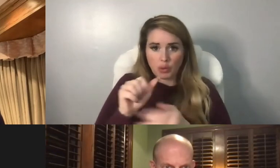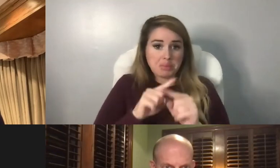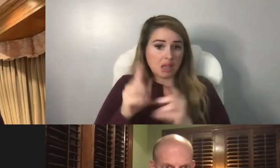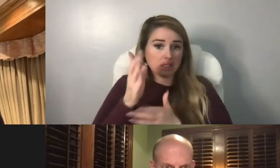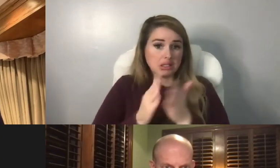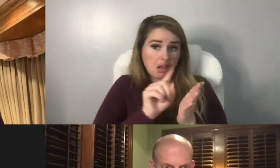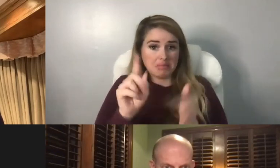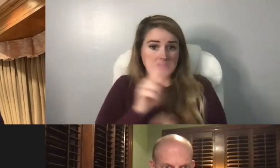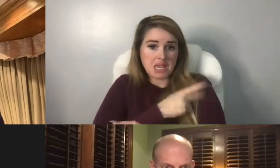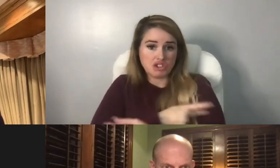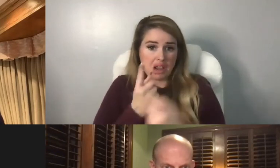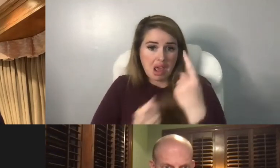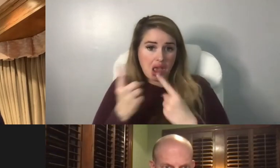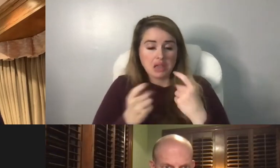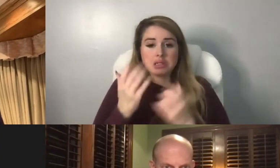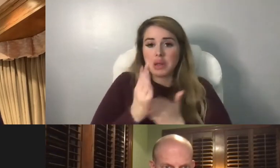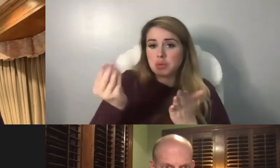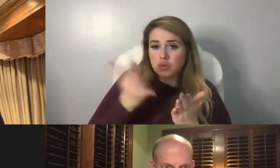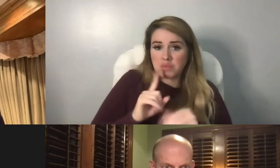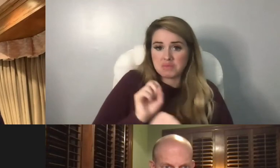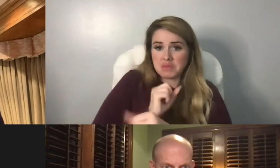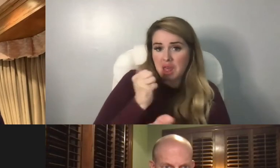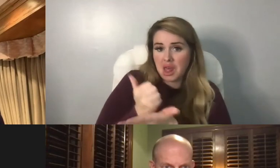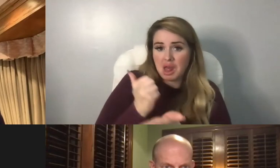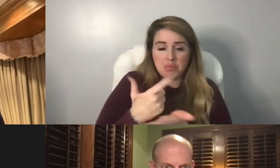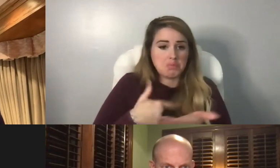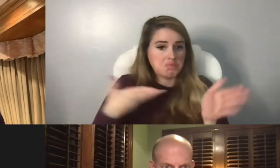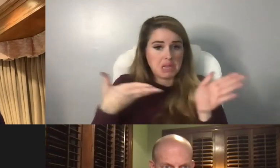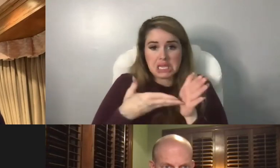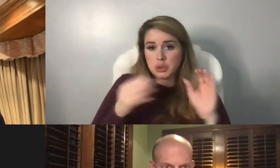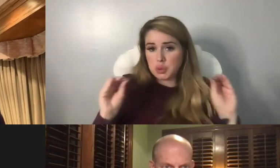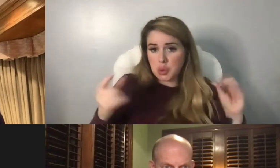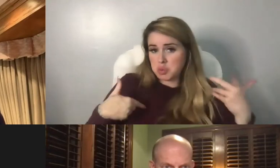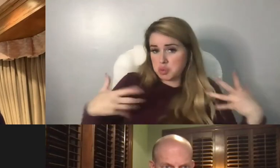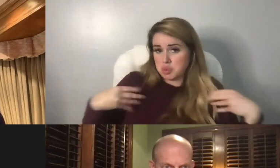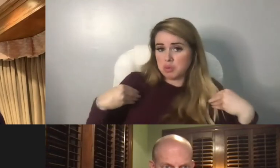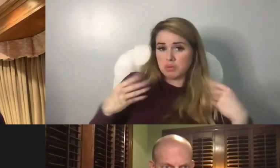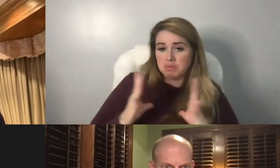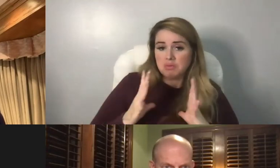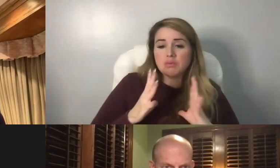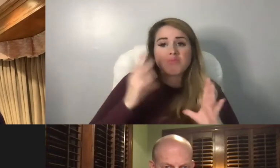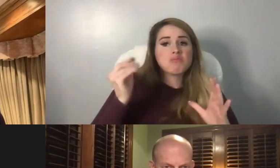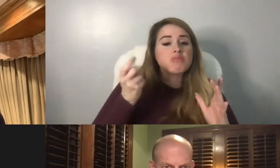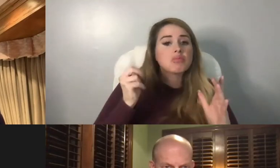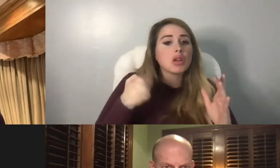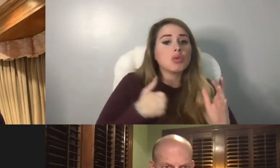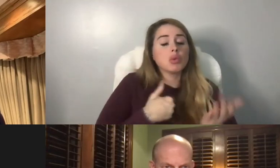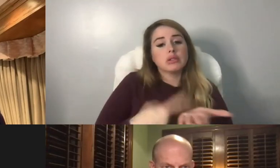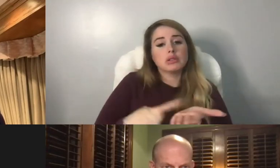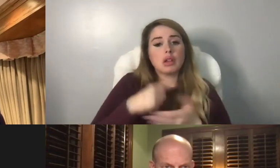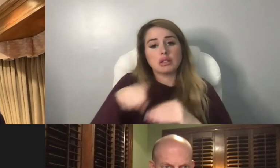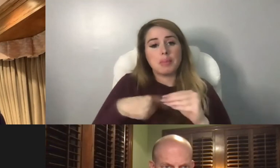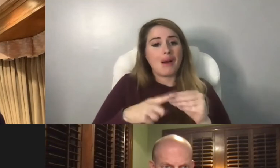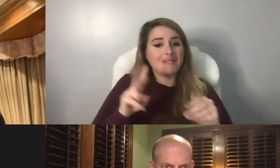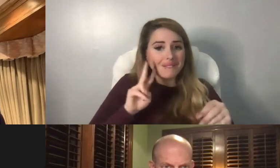ask about it, and a few patients have told me it helps them. I have no objection. And then I talked a little bit about vitamins